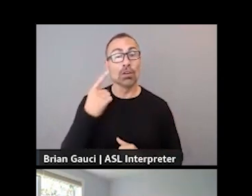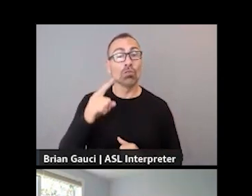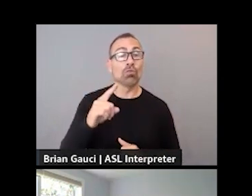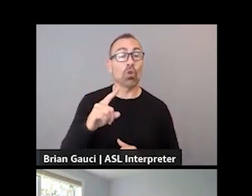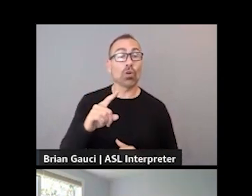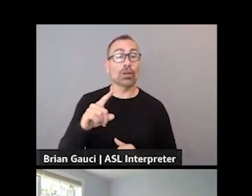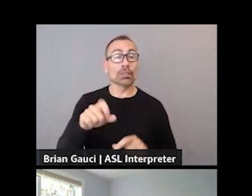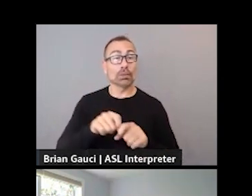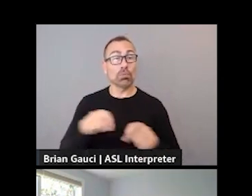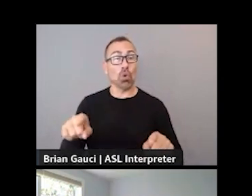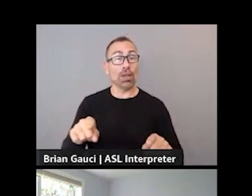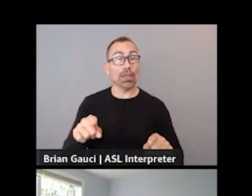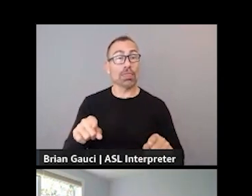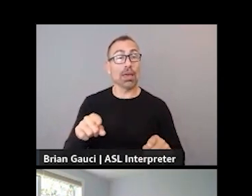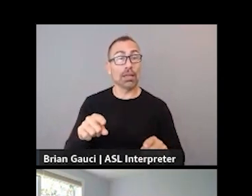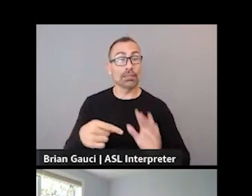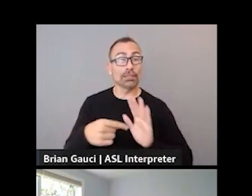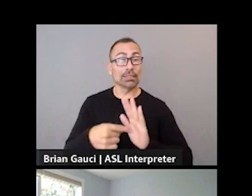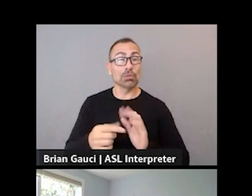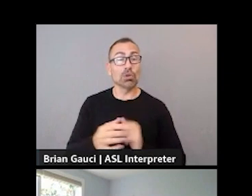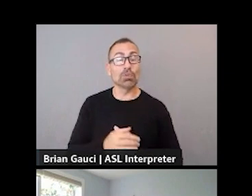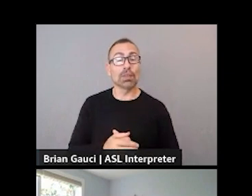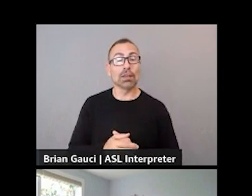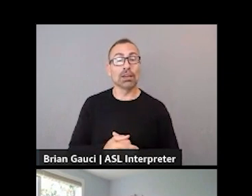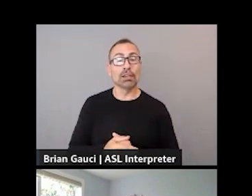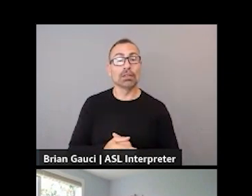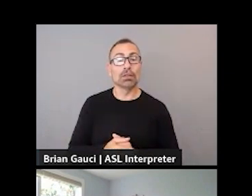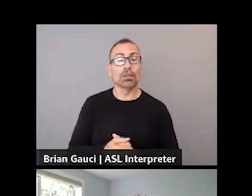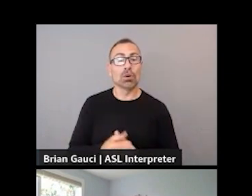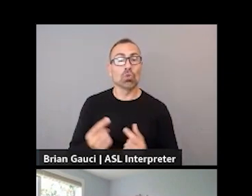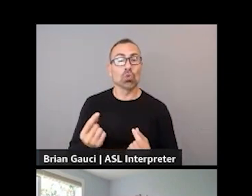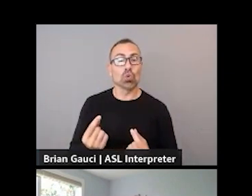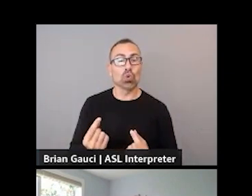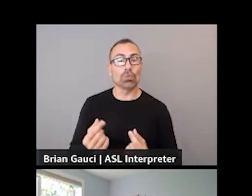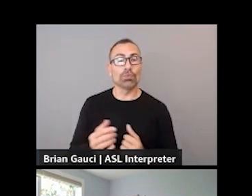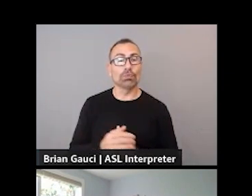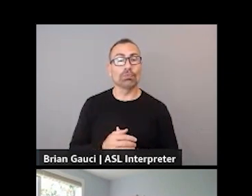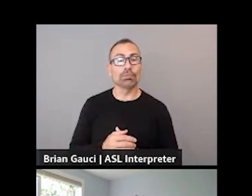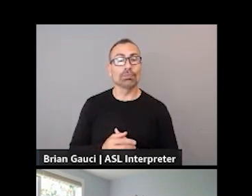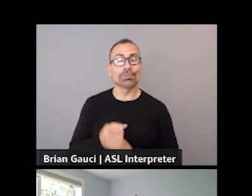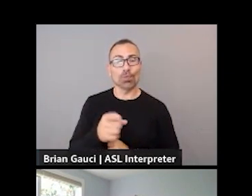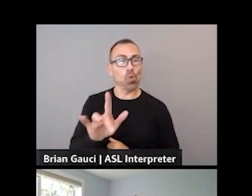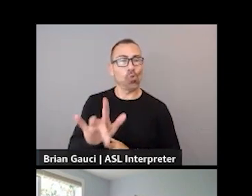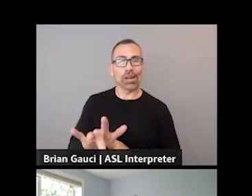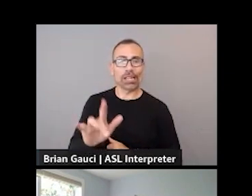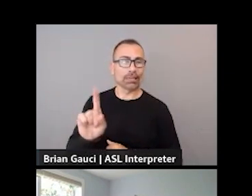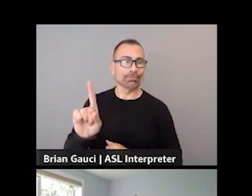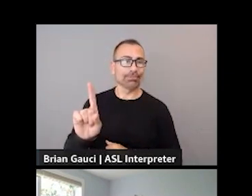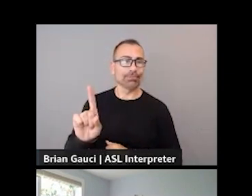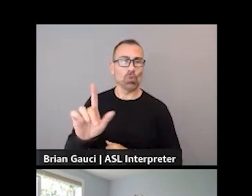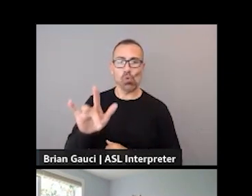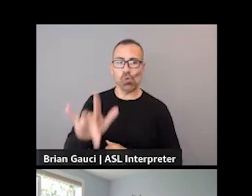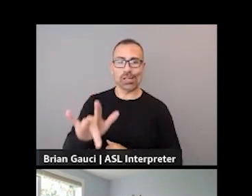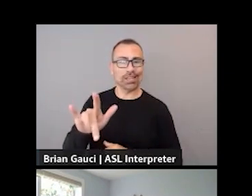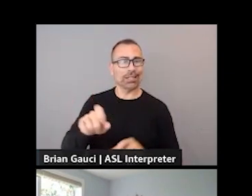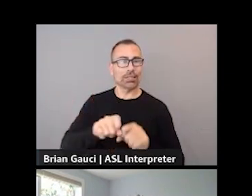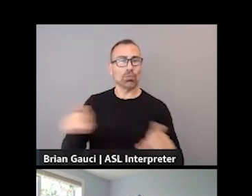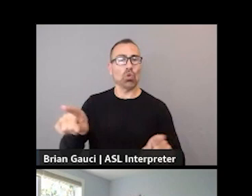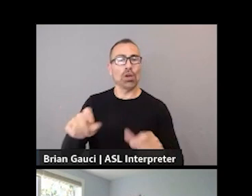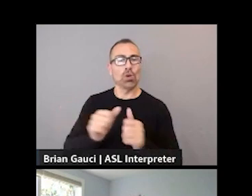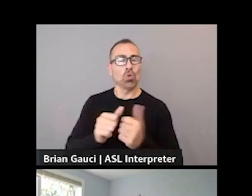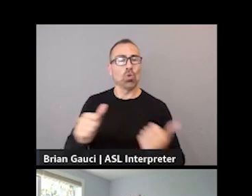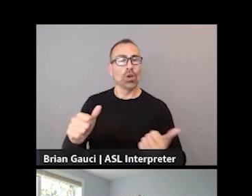demo, it is a matter of one-click deploy. So you can click on the one-click deploy with